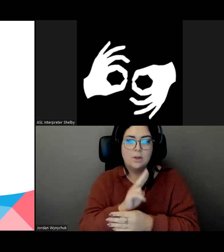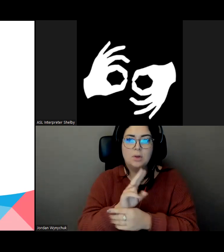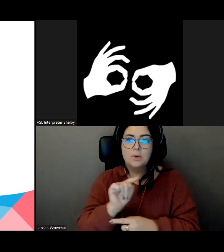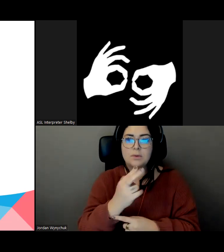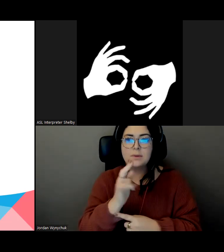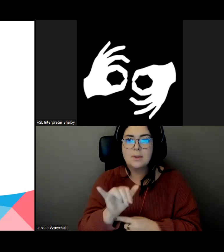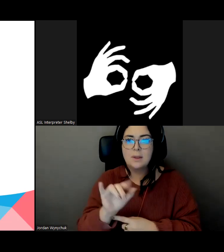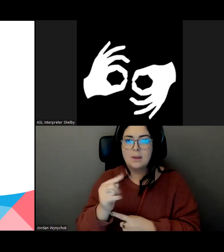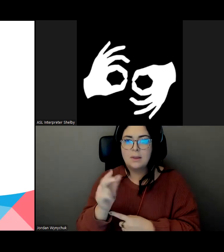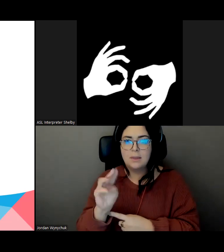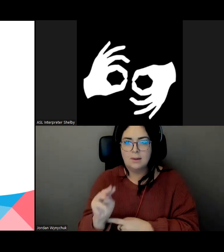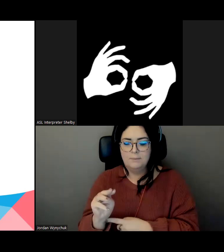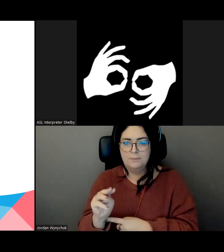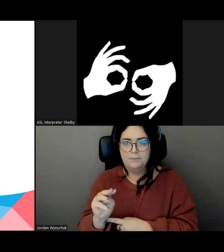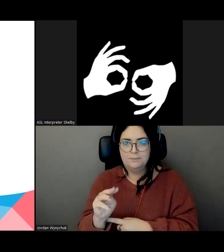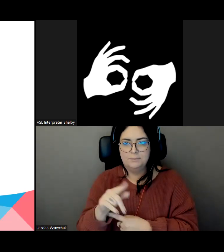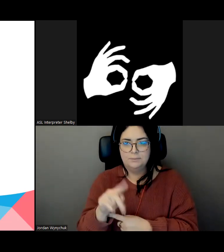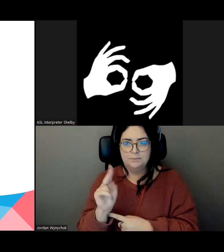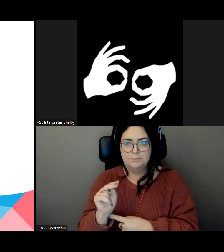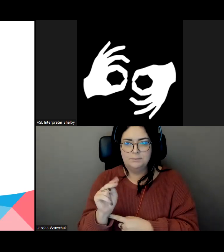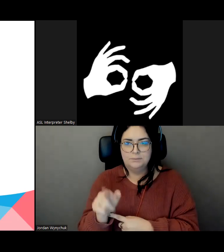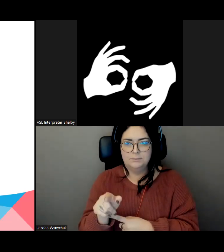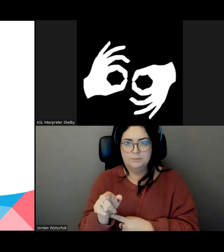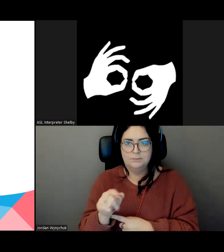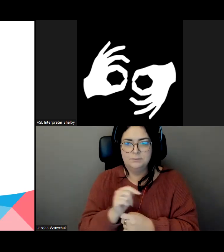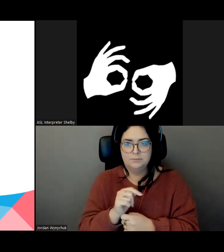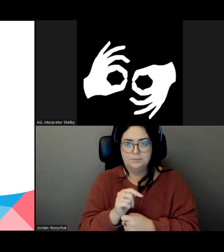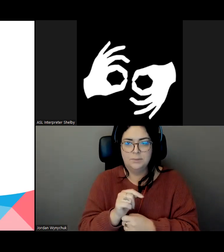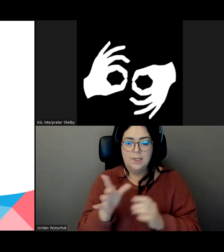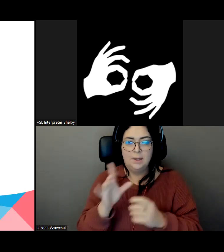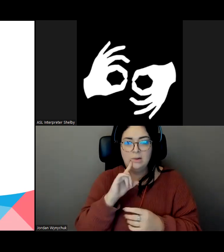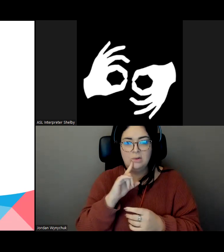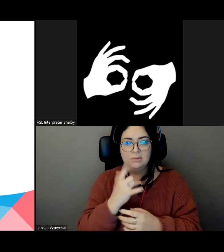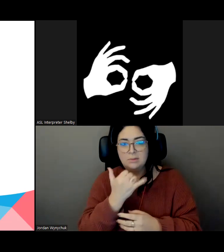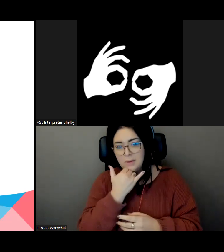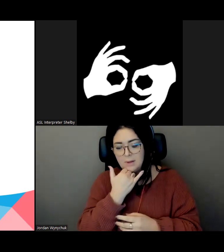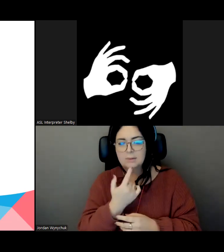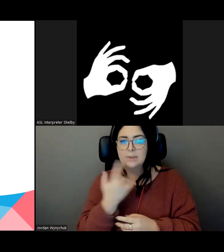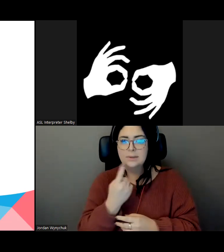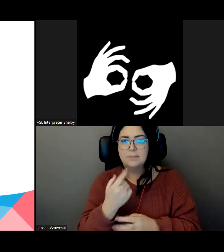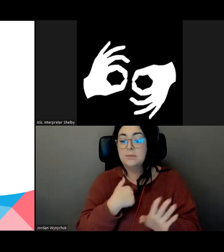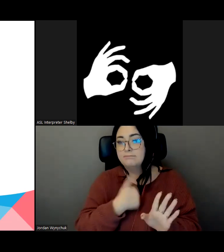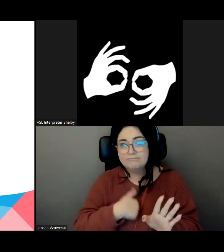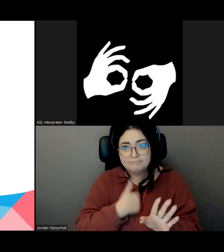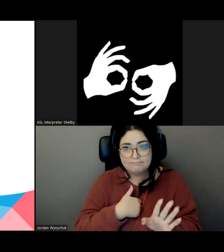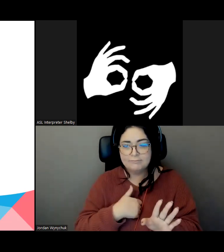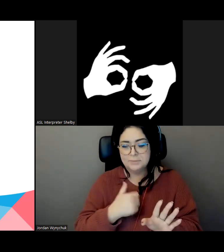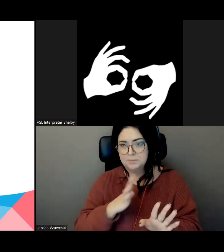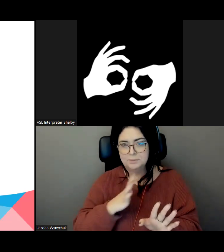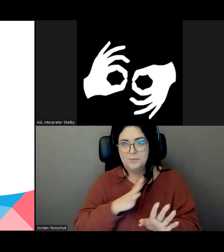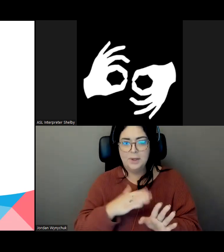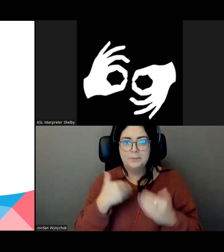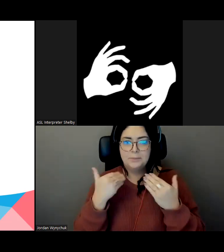them pronouns, and if you mess up, it's okay. Just apologize and